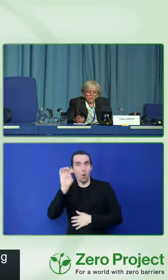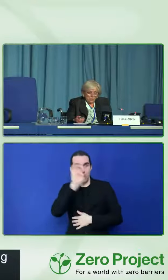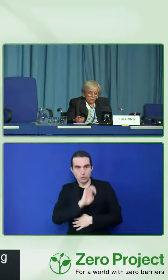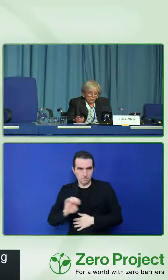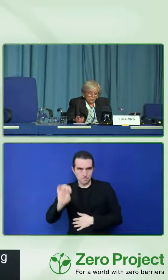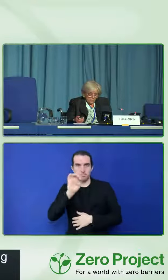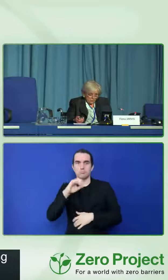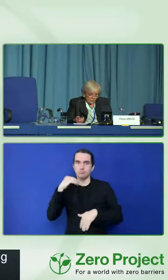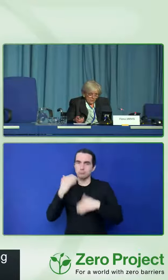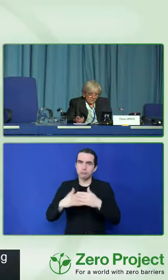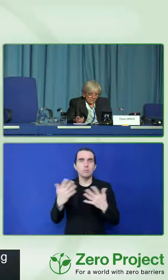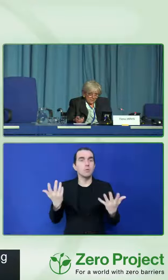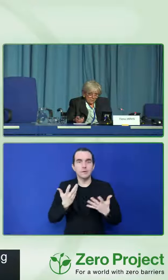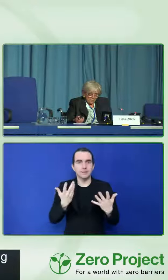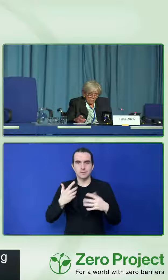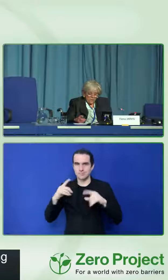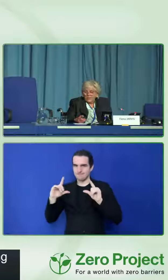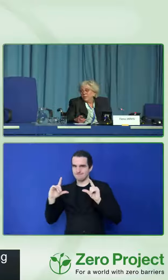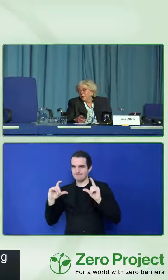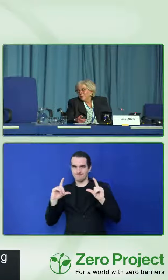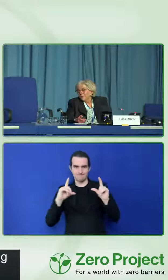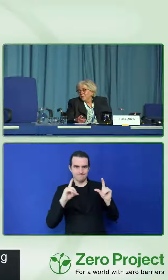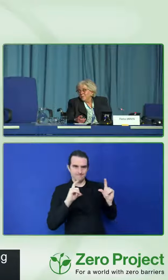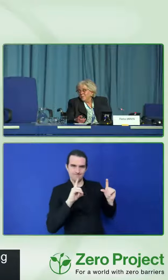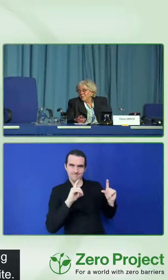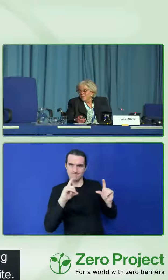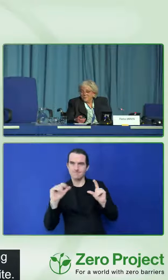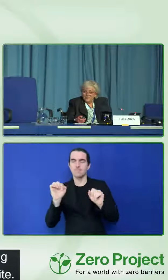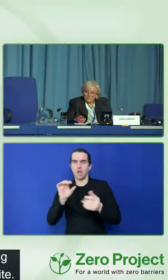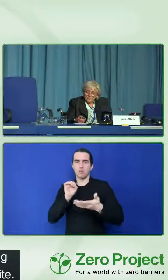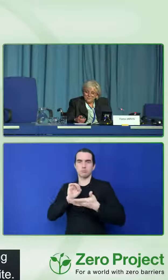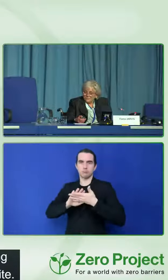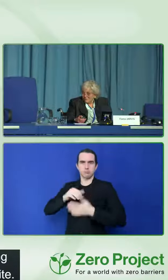And we want no more surprises. Thank you.